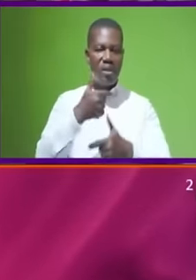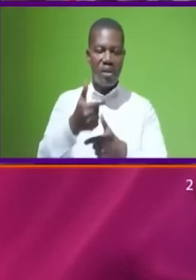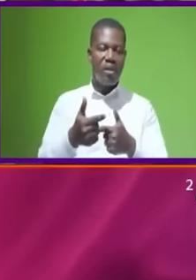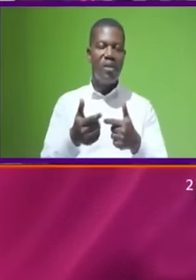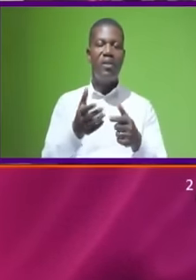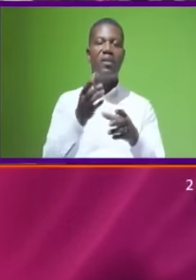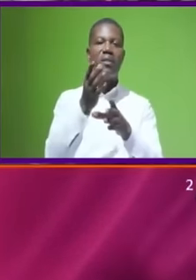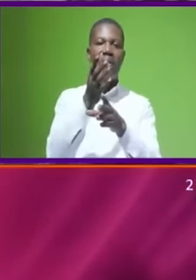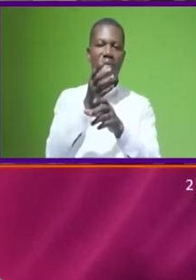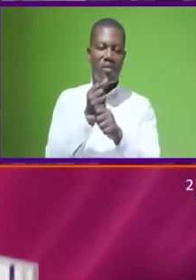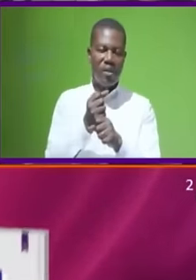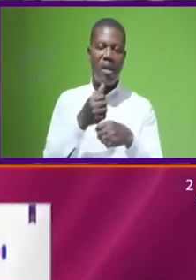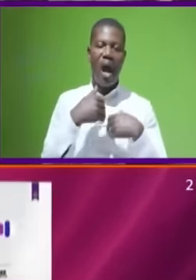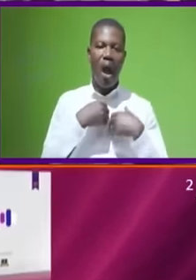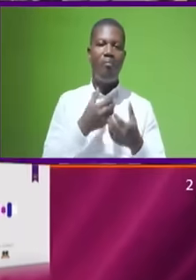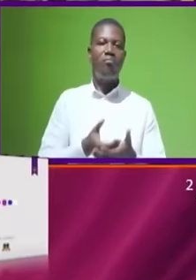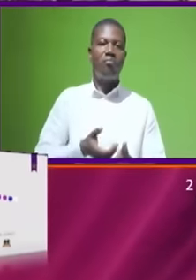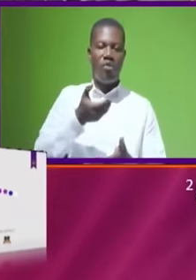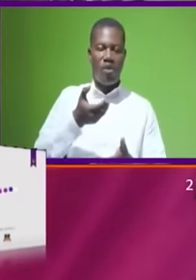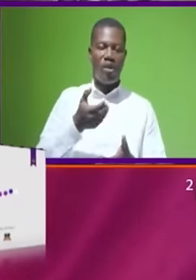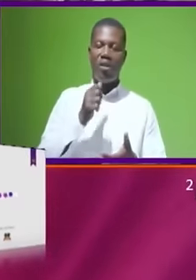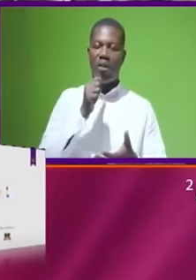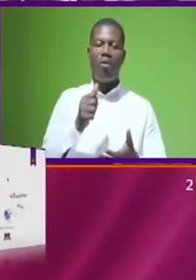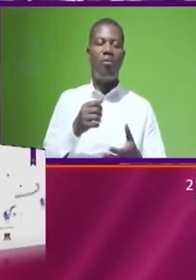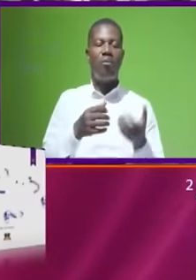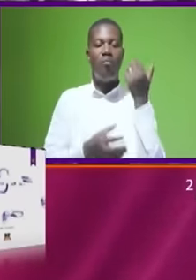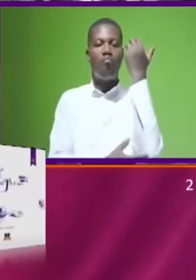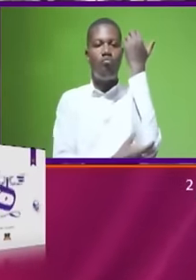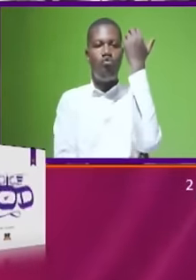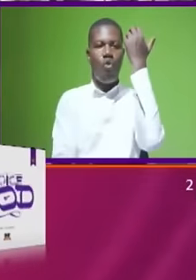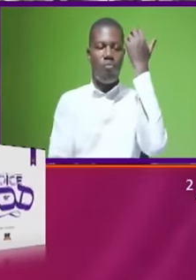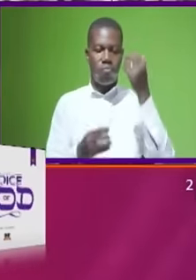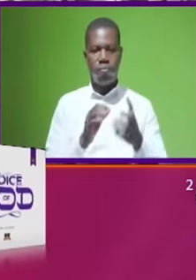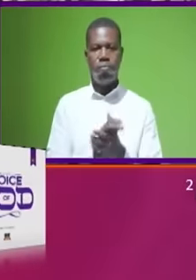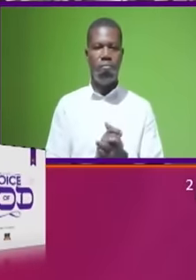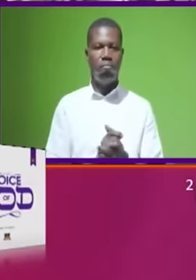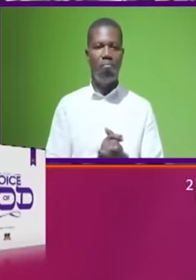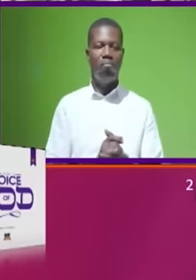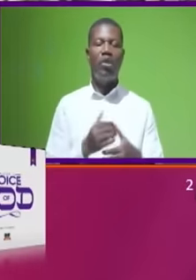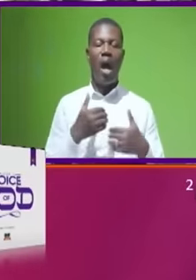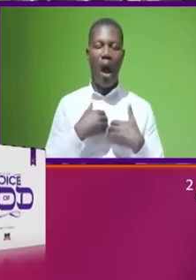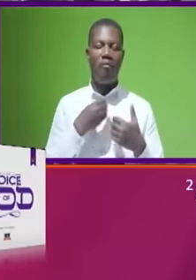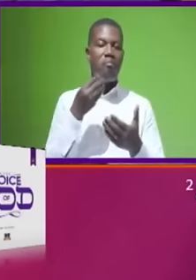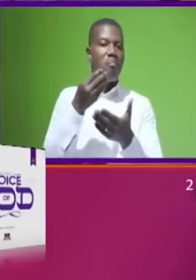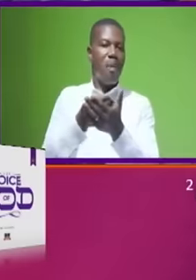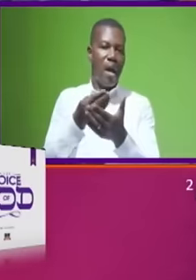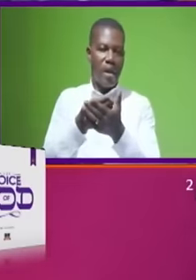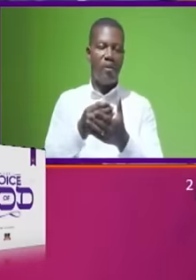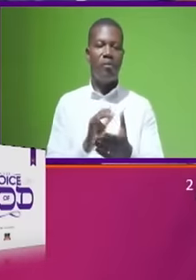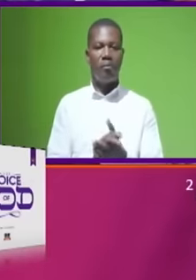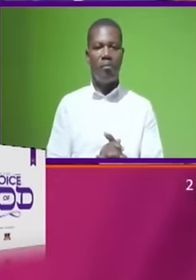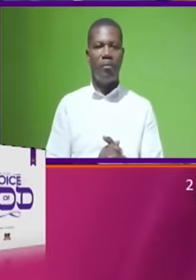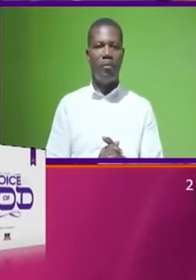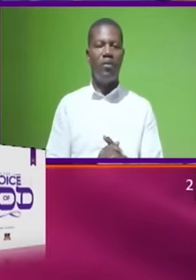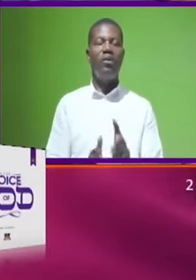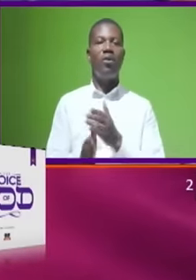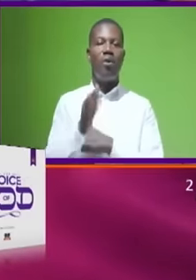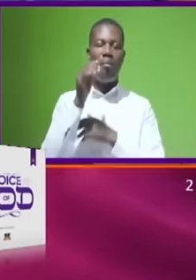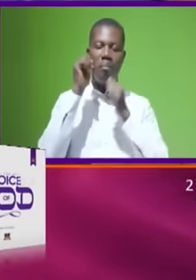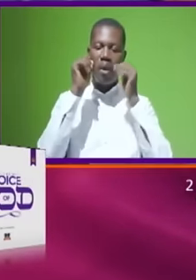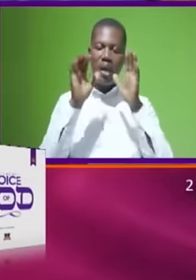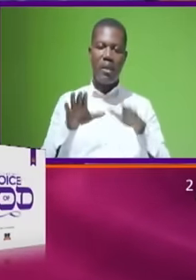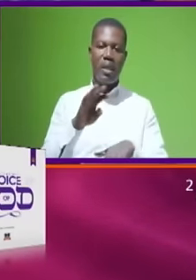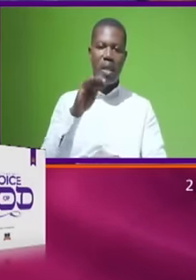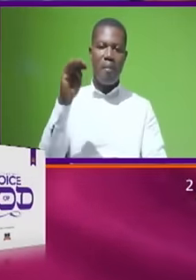Because Ananias and Sapphira had benefited from the grace. One when you did. They had received a lot. God